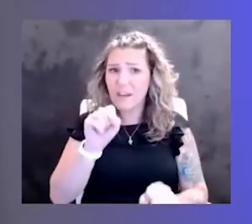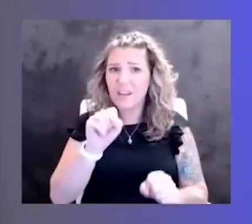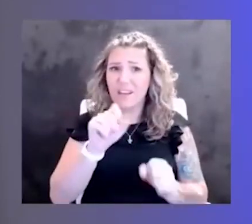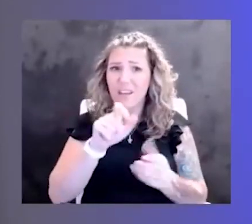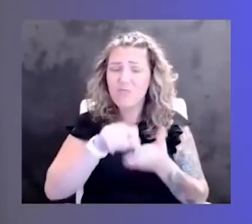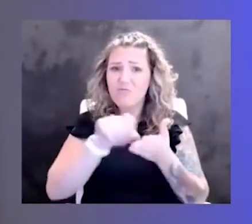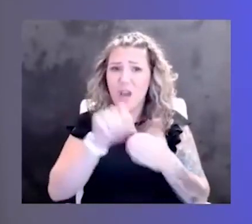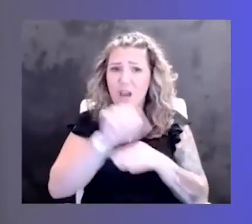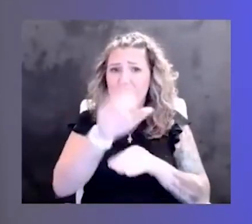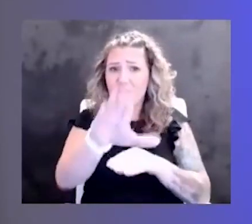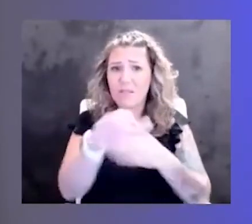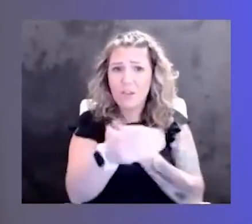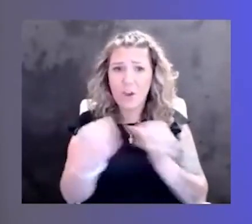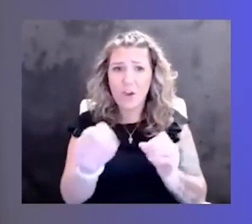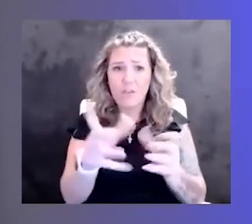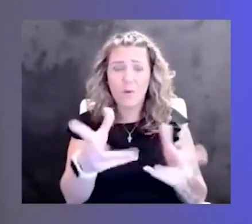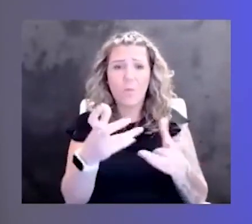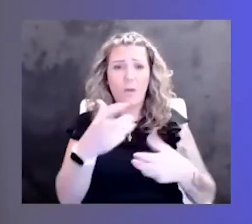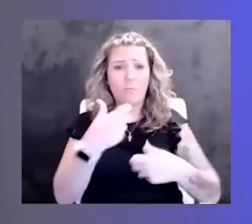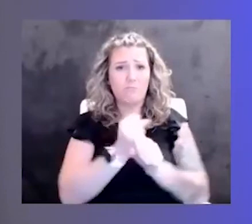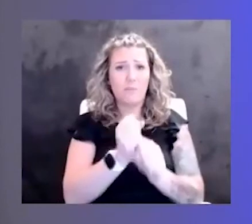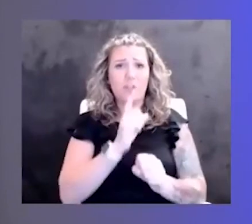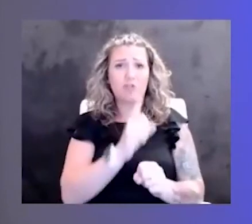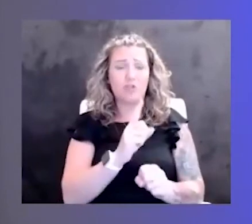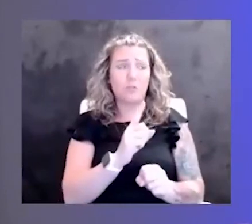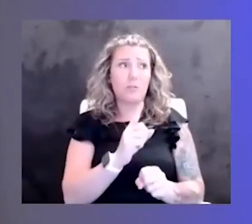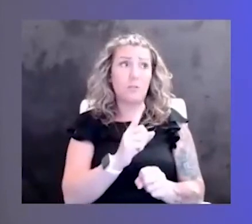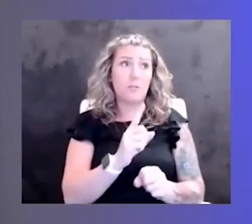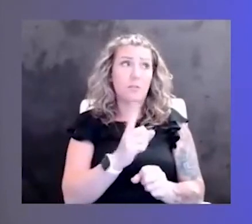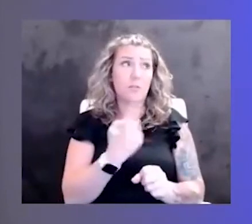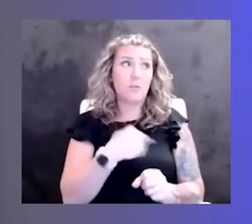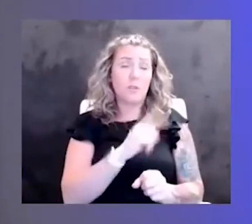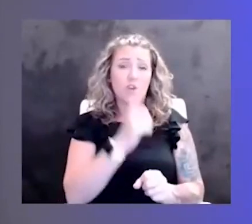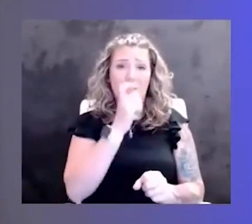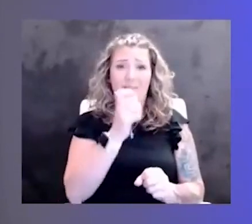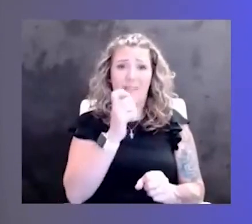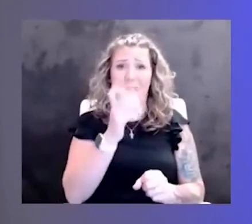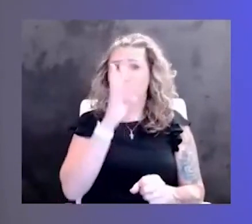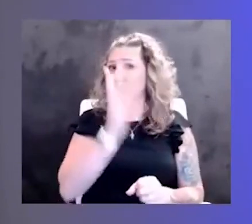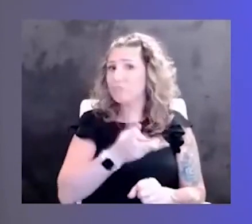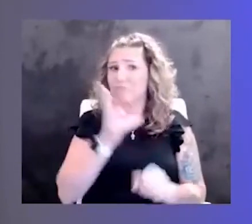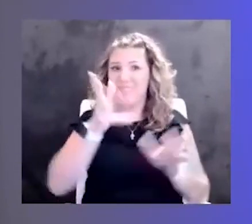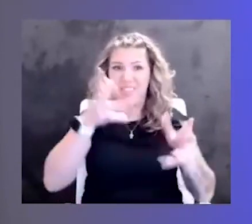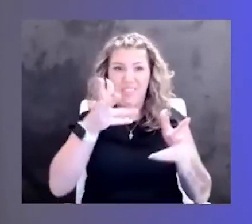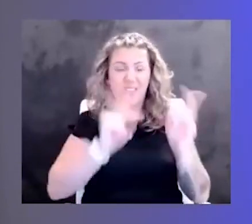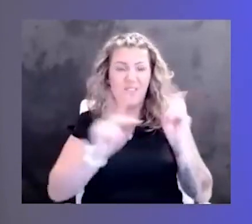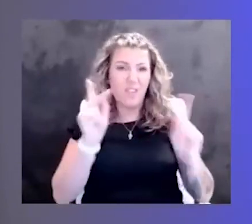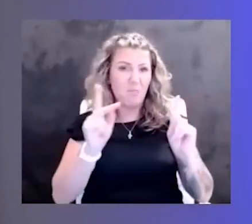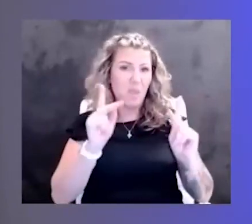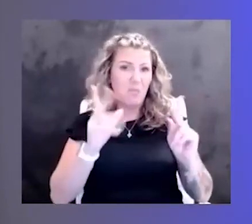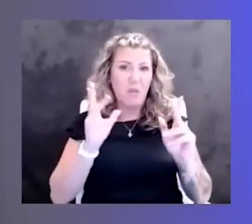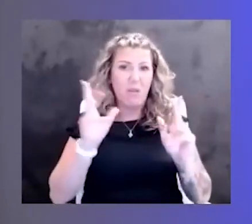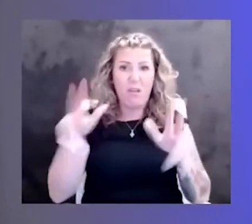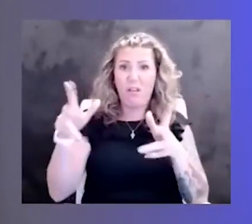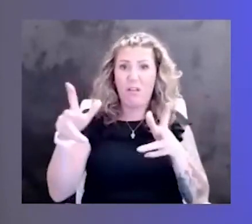I want to make sure that we're not leaving folks behind or leaving folks out